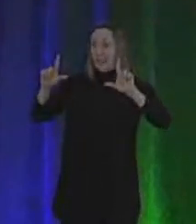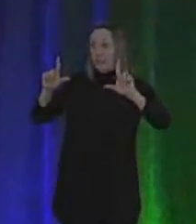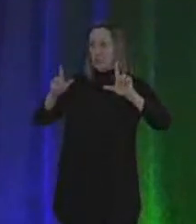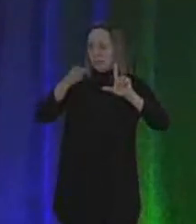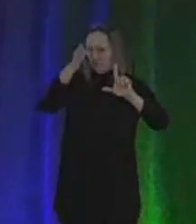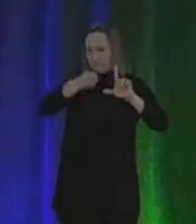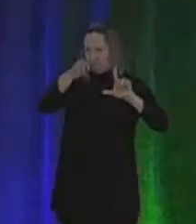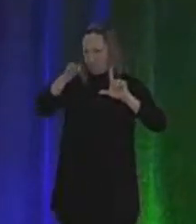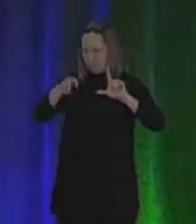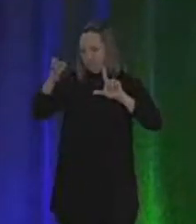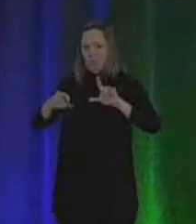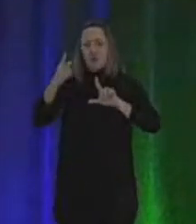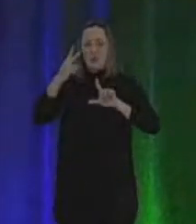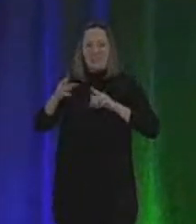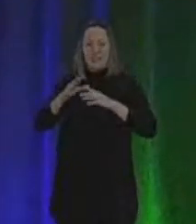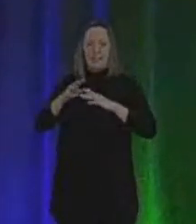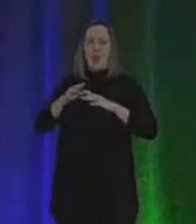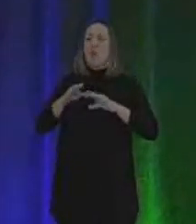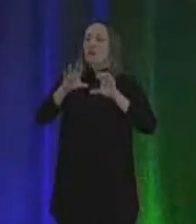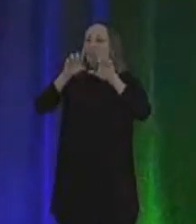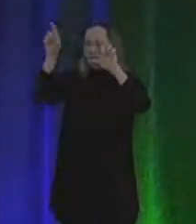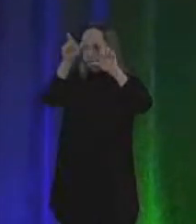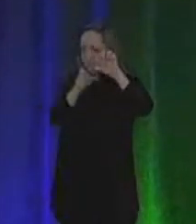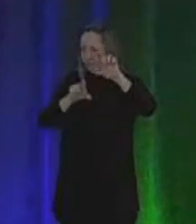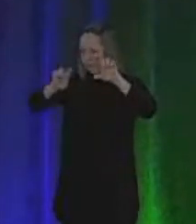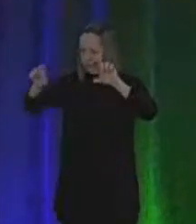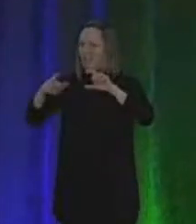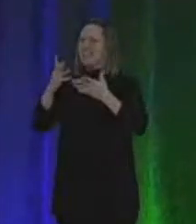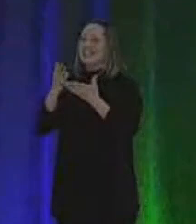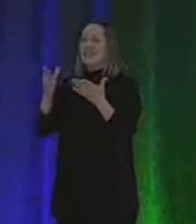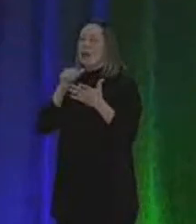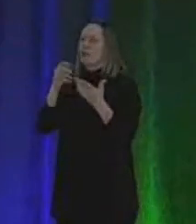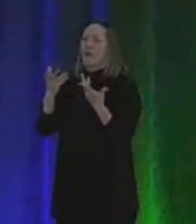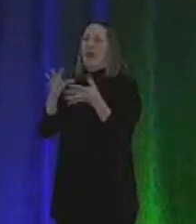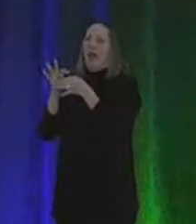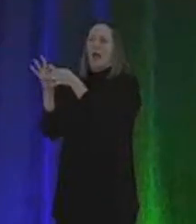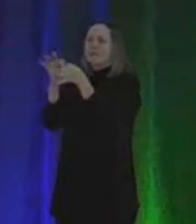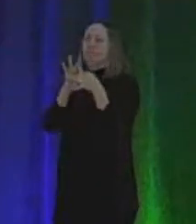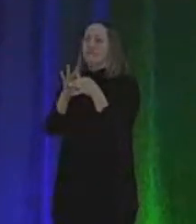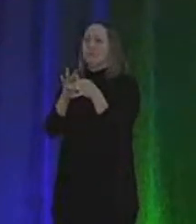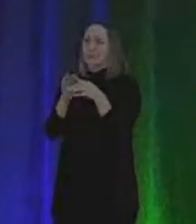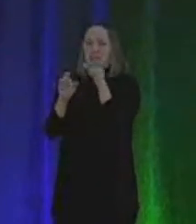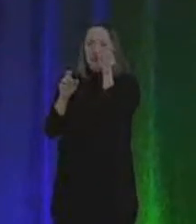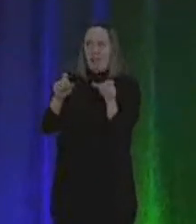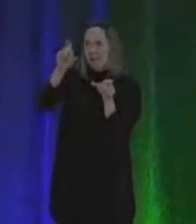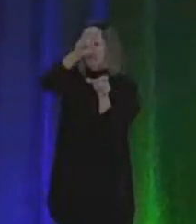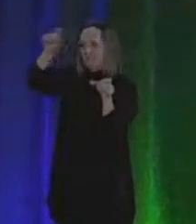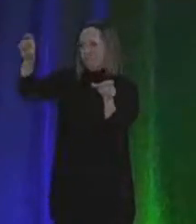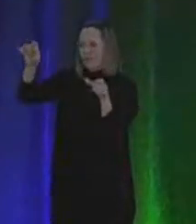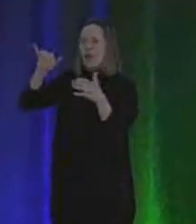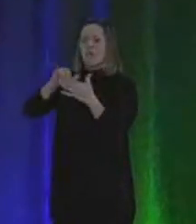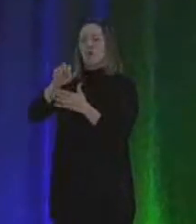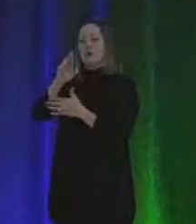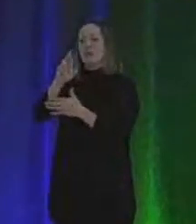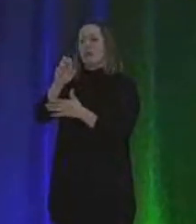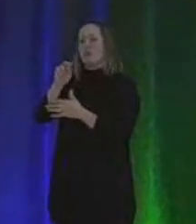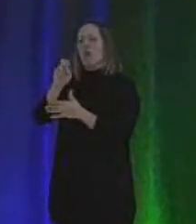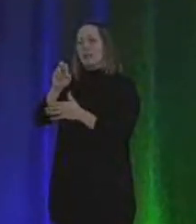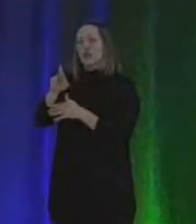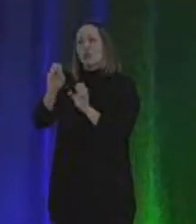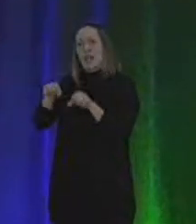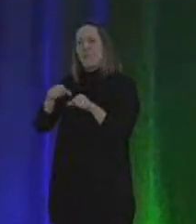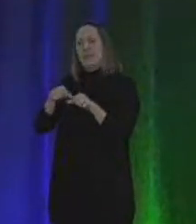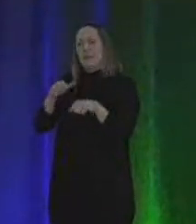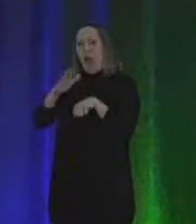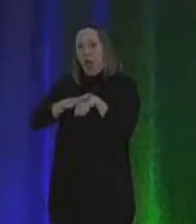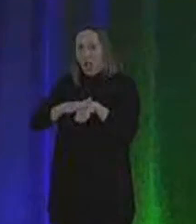And you can see a lot of these components are non-interactive. Like we have the nav bar and the sidebar there. So those can be rendered as like on